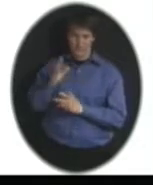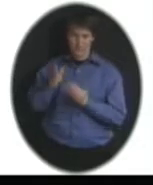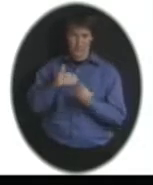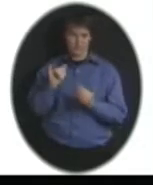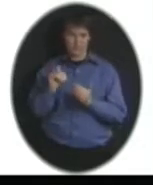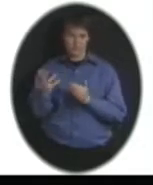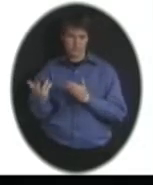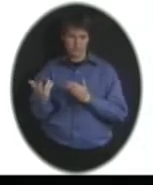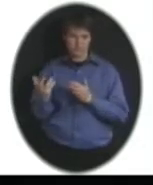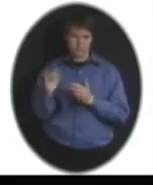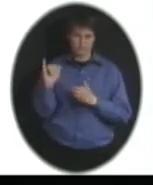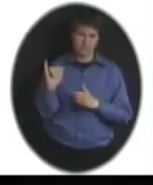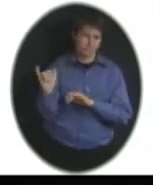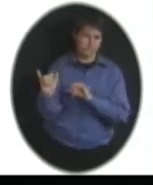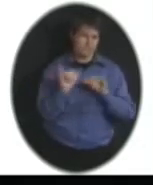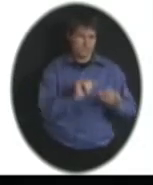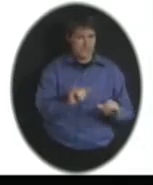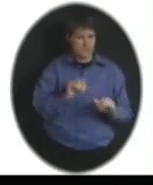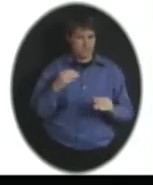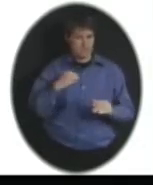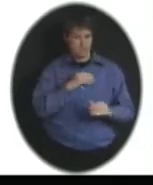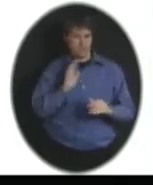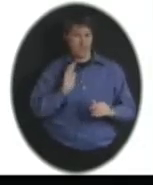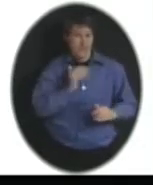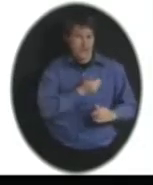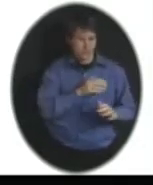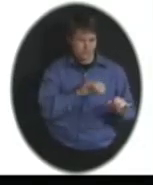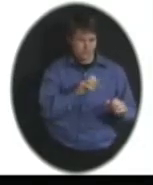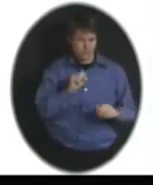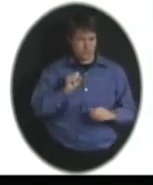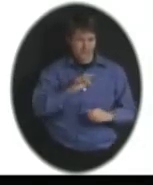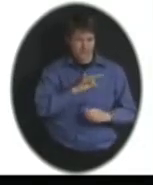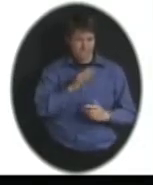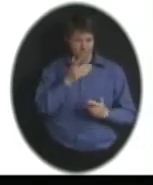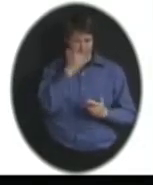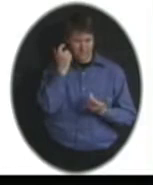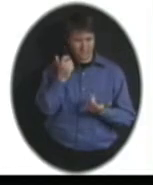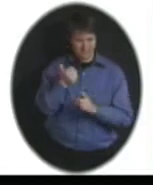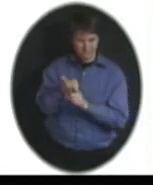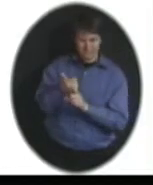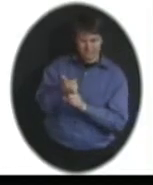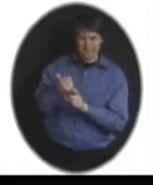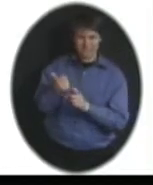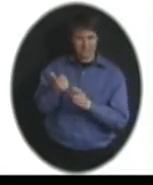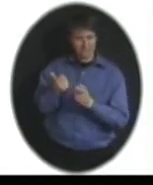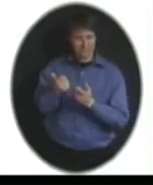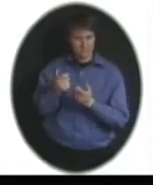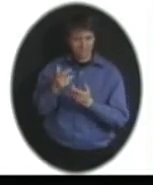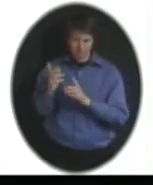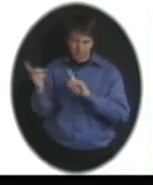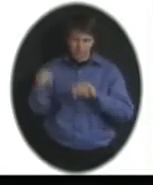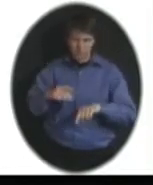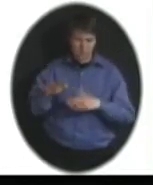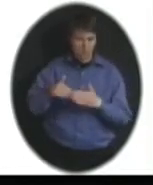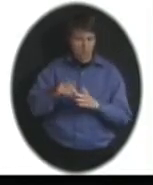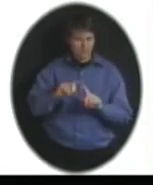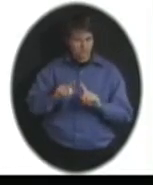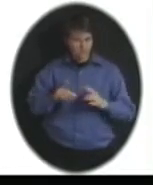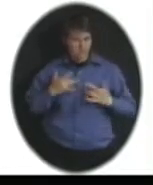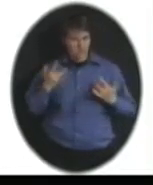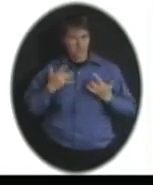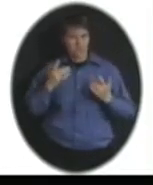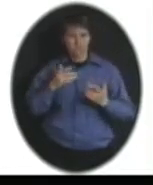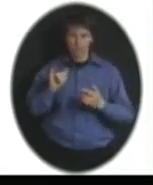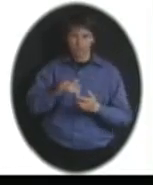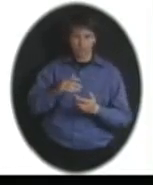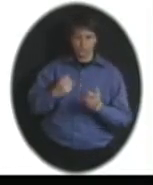at so many functions, and they help to promote it, not only, you know, coming to our schools and doing some things, but also in the Olathe Public